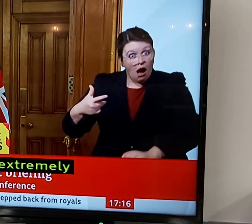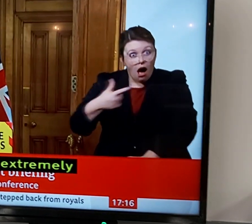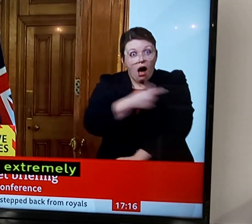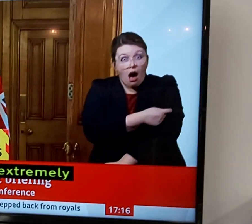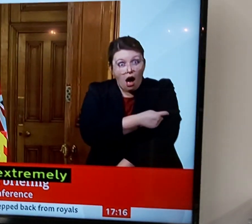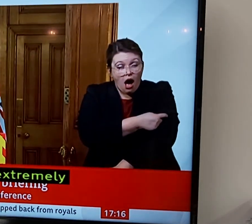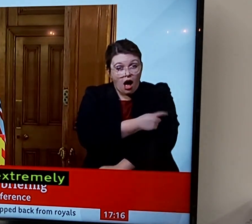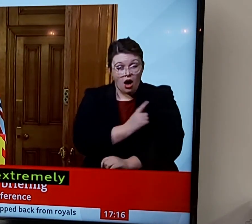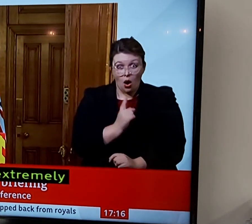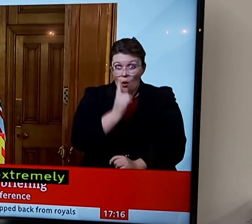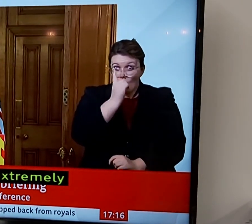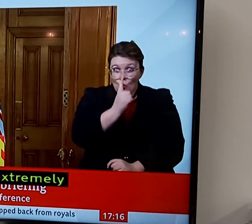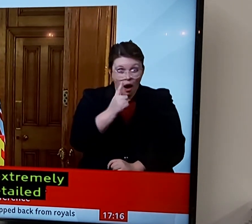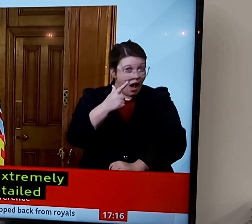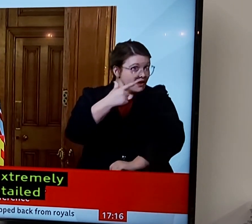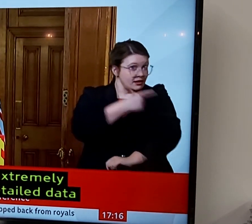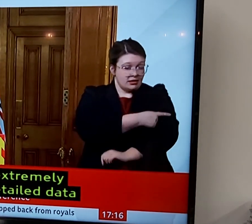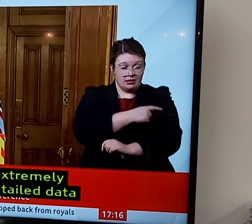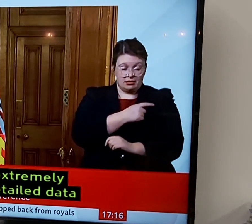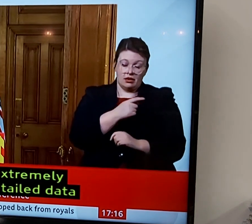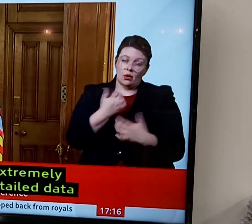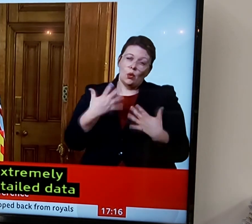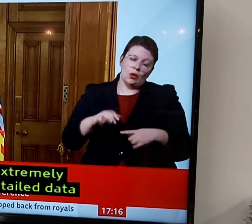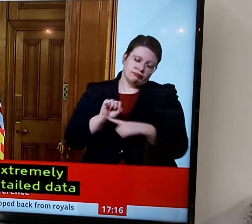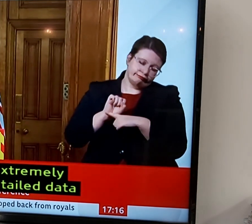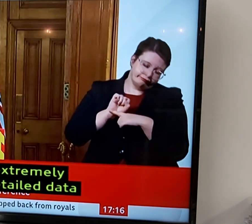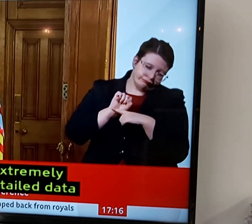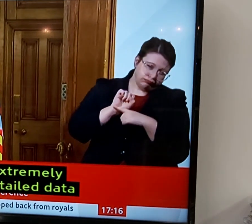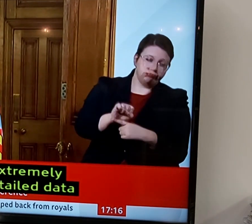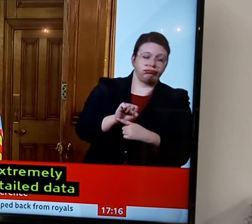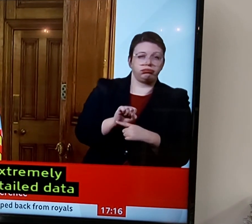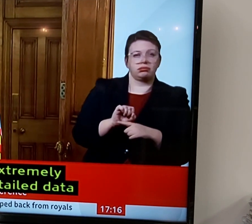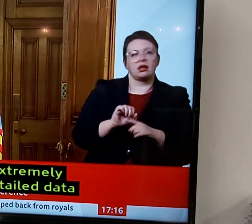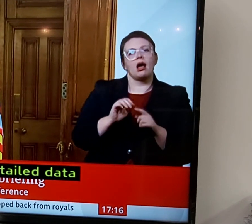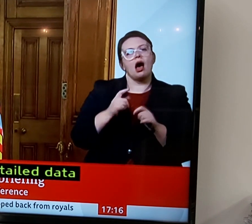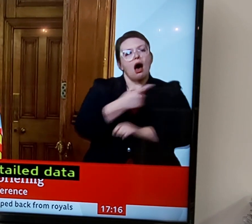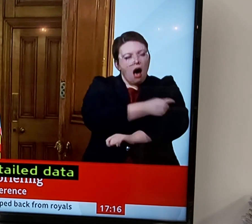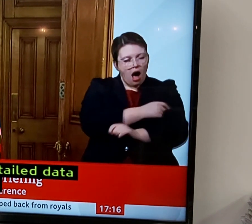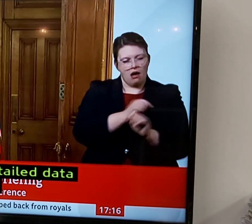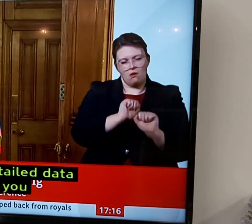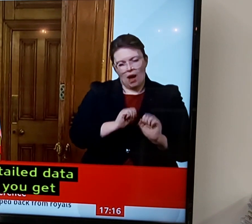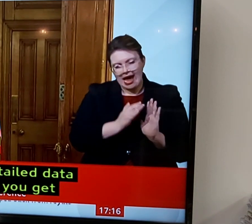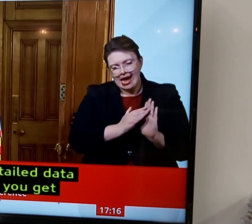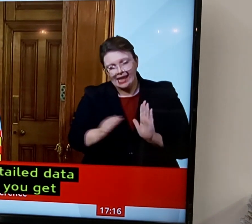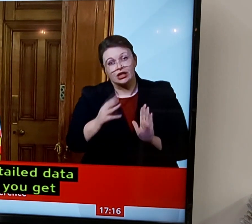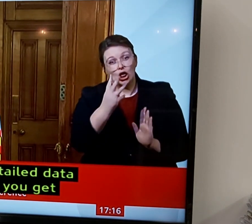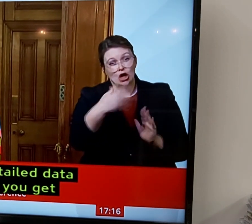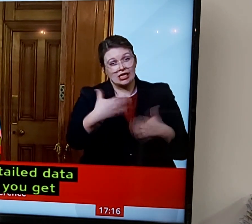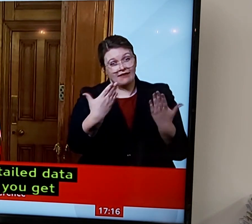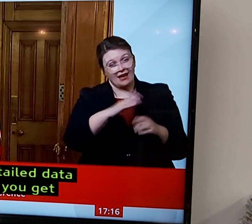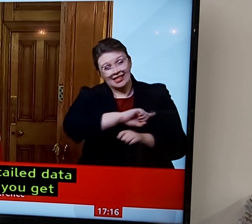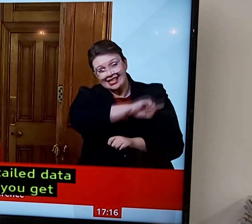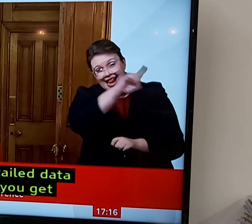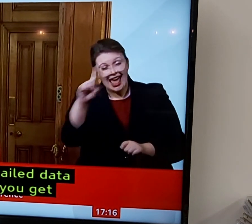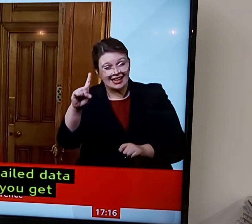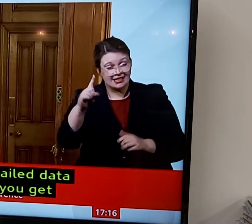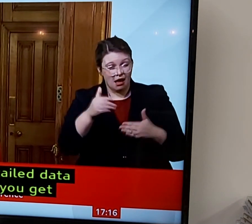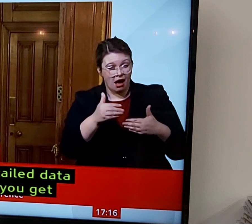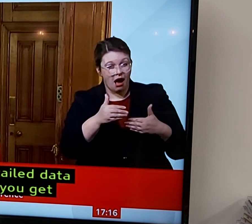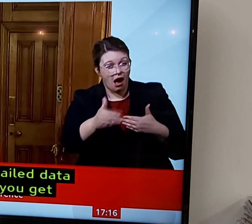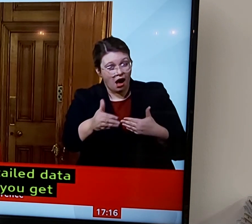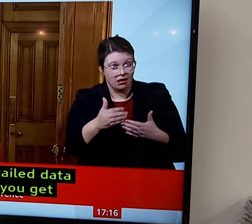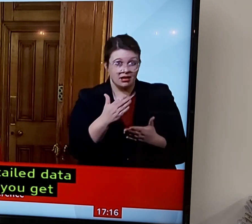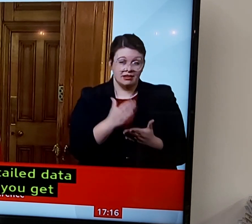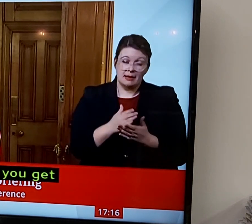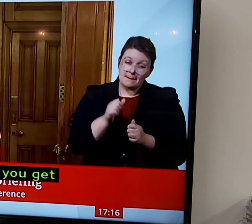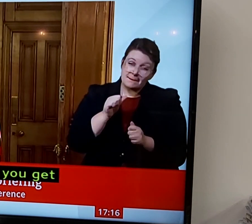get from catching COVID 35 days after a first jab is even slightly better for the